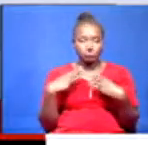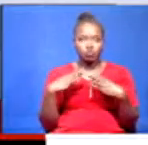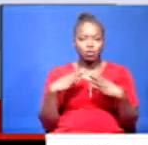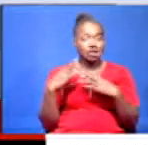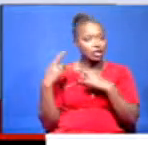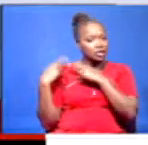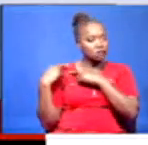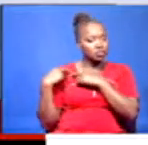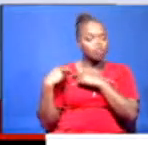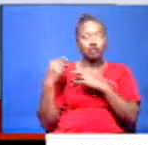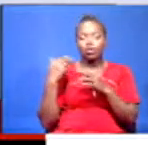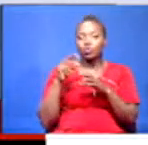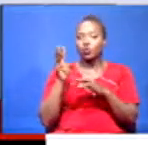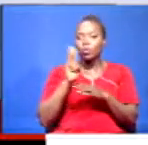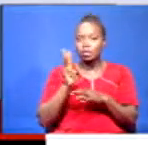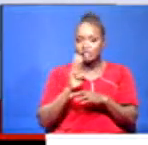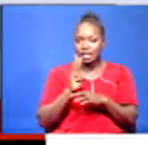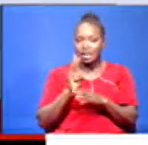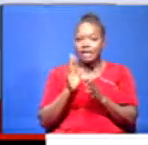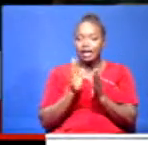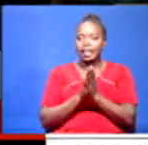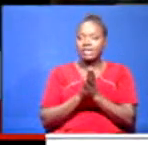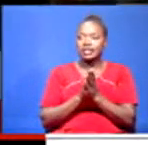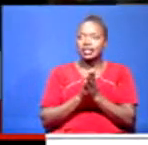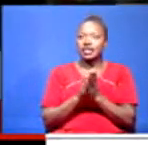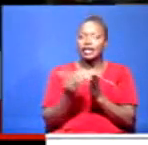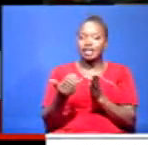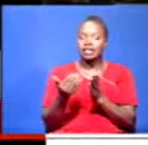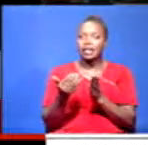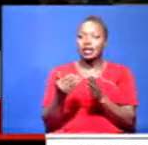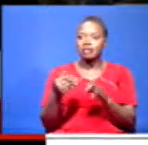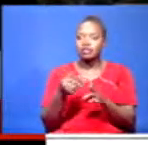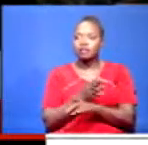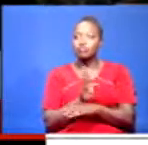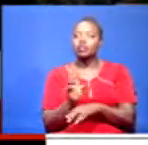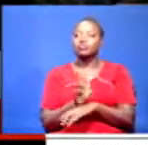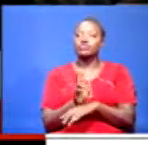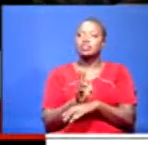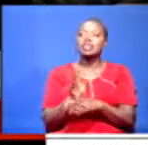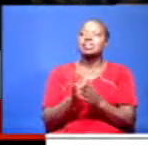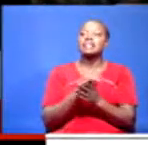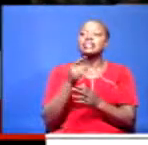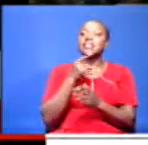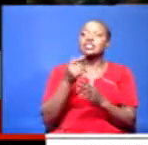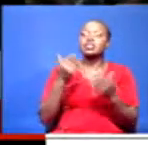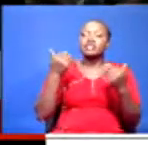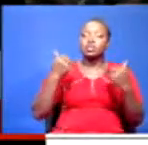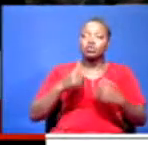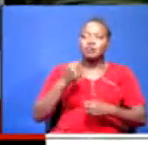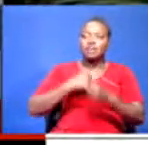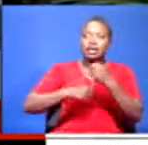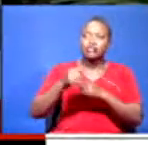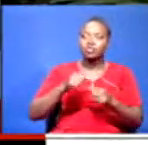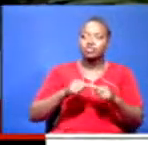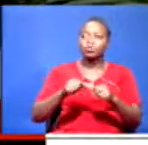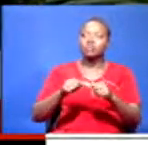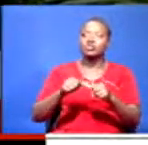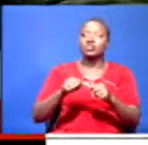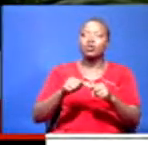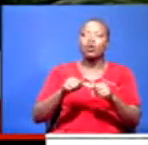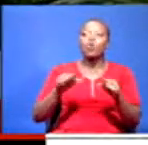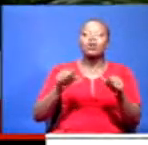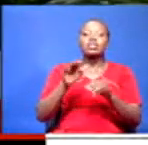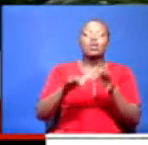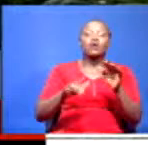on marine and coastal biodiversity. President Kenyatta said that human action continue to put ocean systems